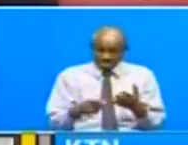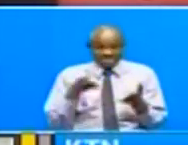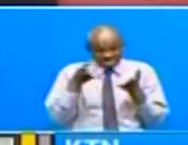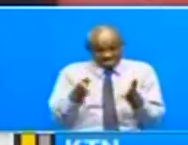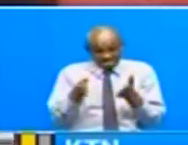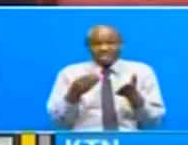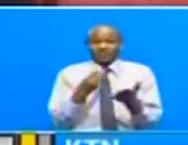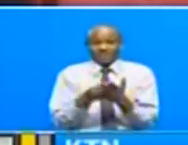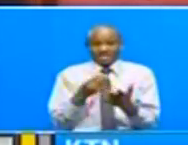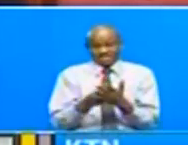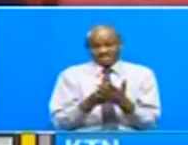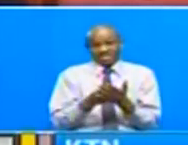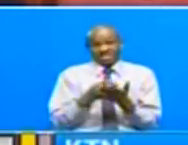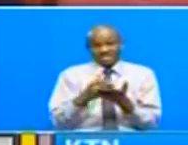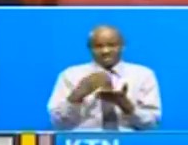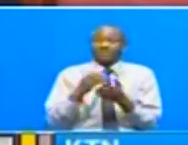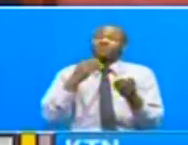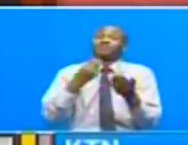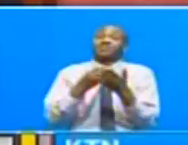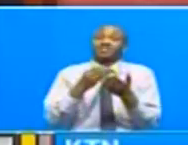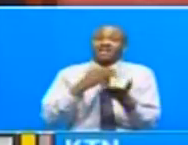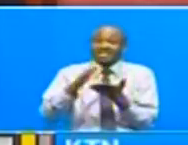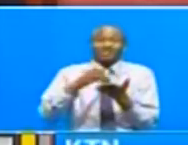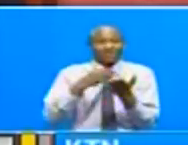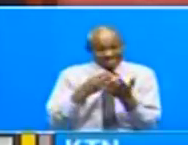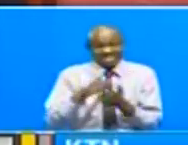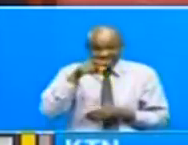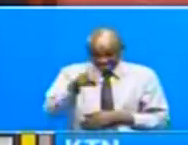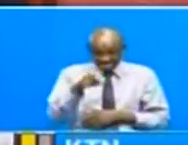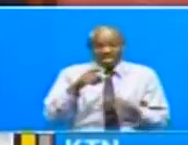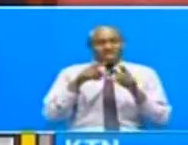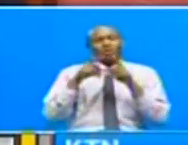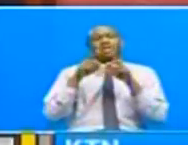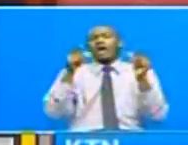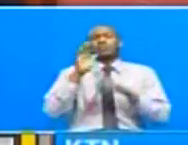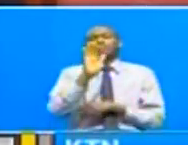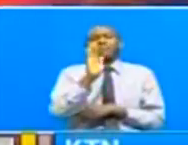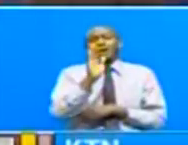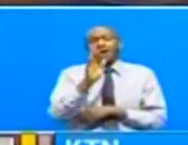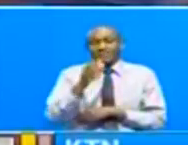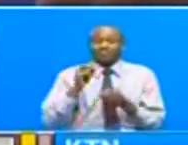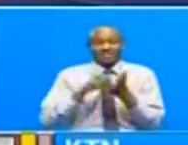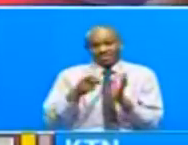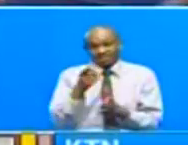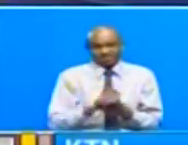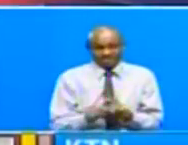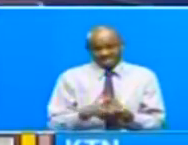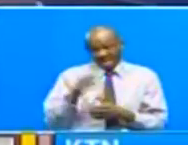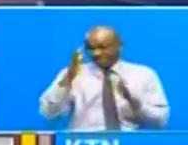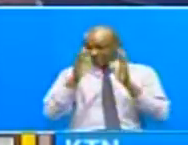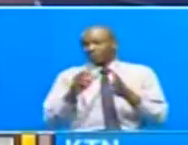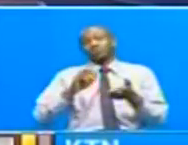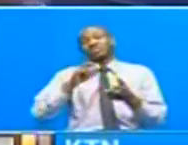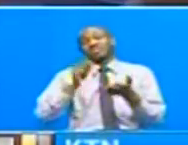lease financing, and that is what the literature suggests to us when we evaluated it. I'm sure somebody signed a contract